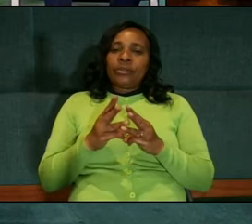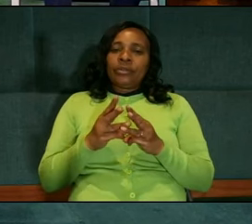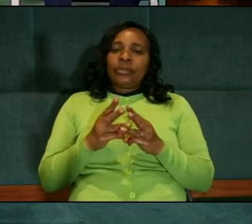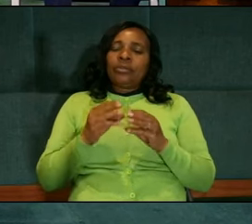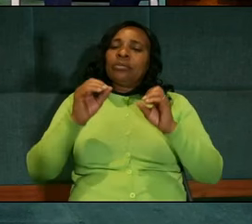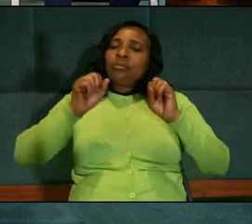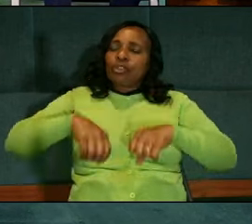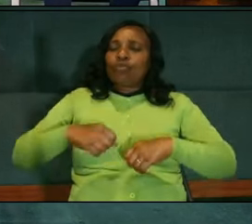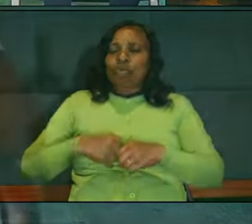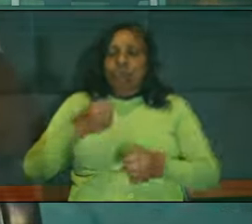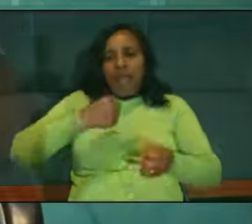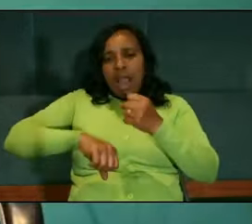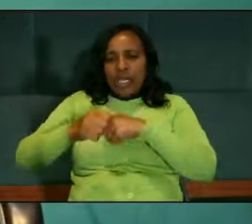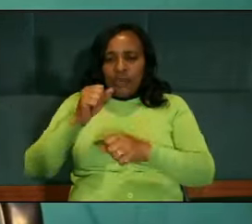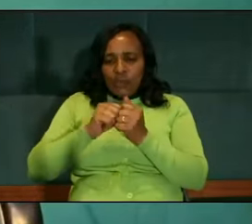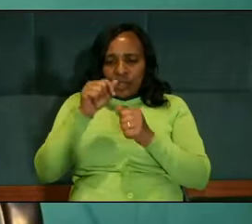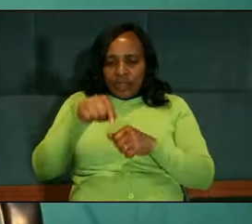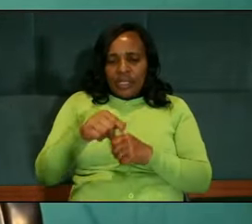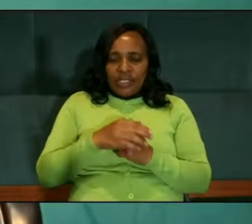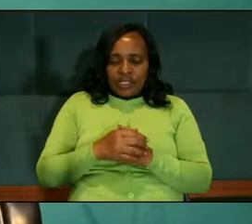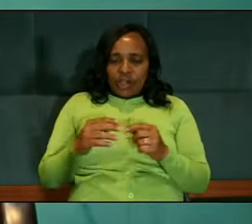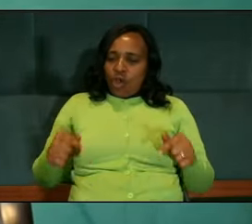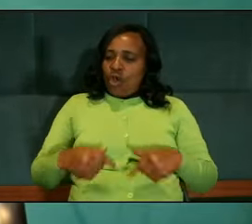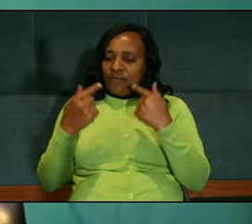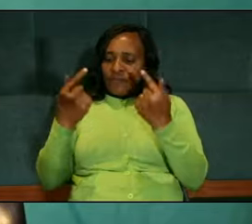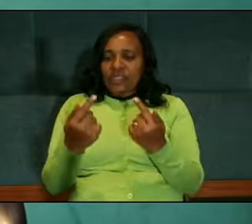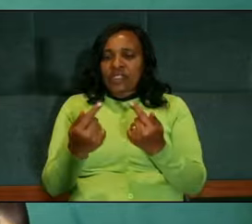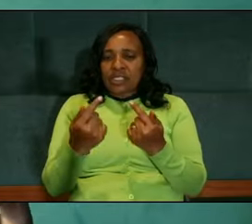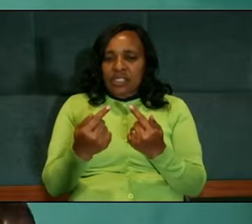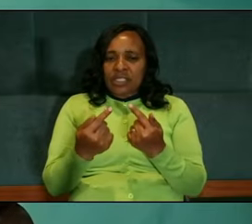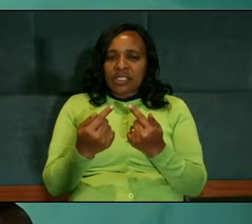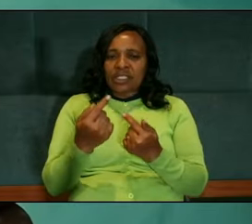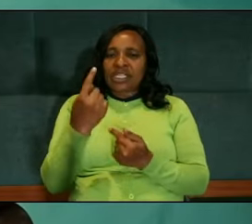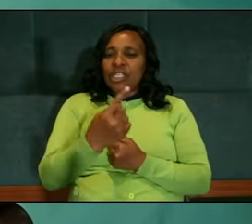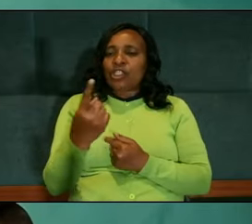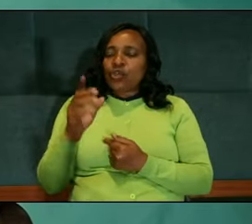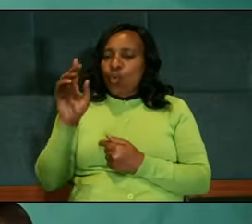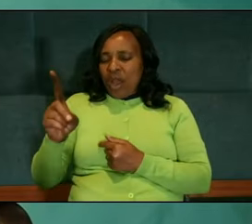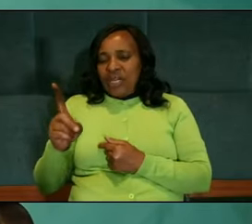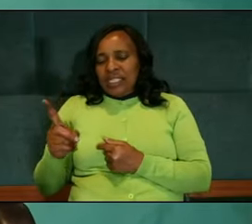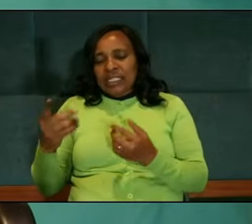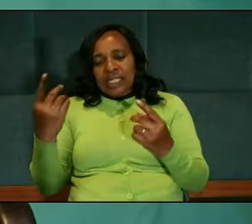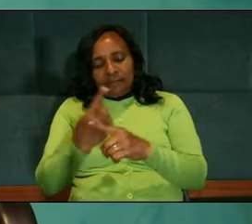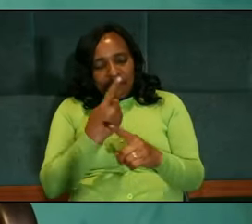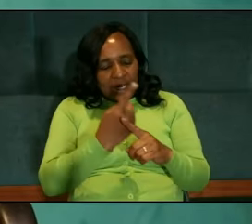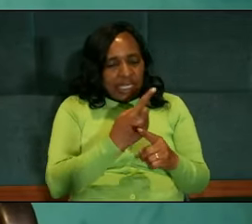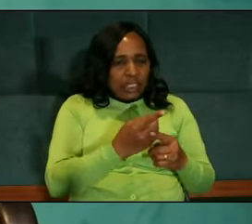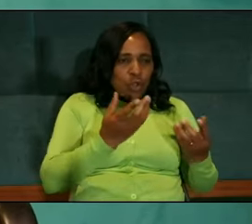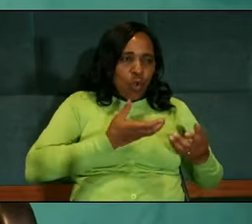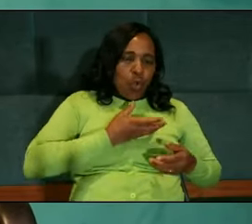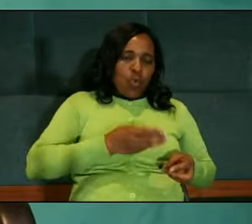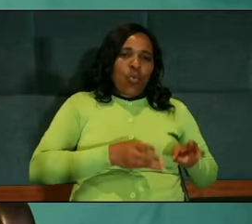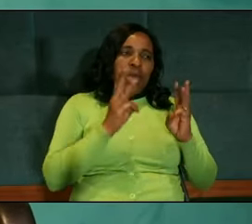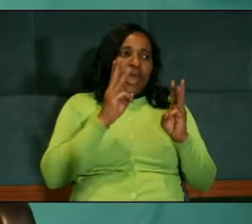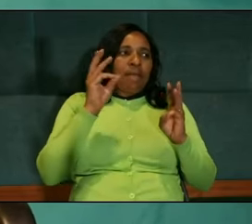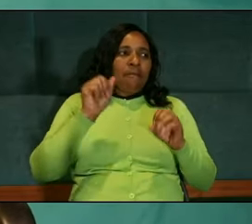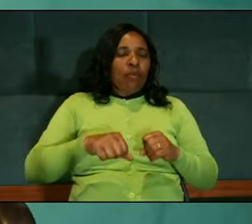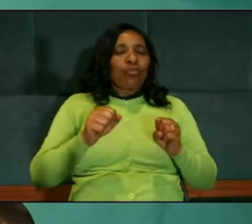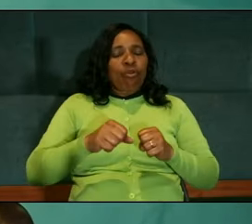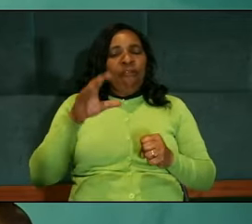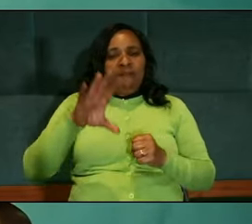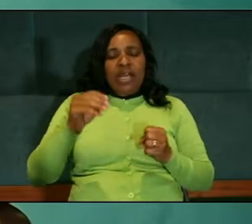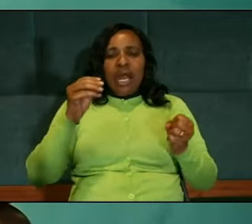one way we can deal with this really is everyone is unique in their own way. And we have to find a way